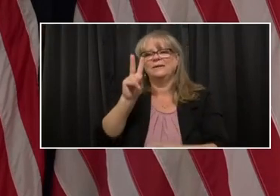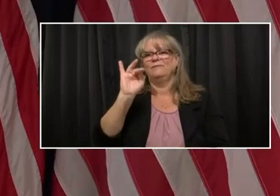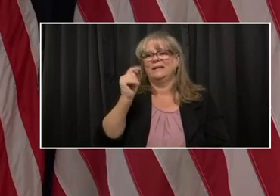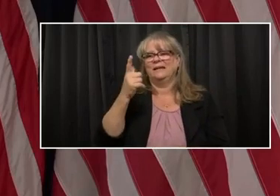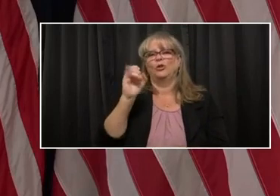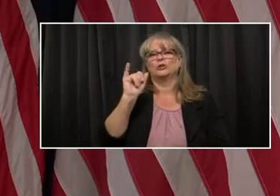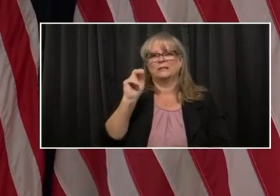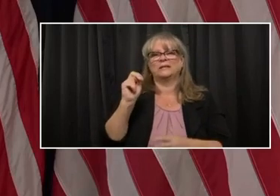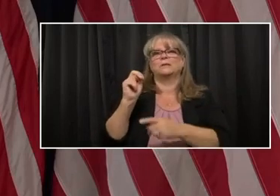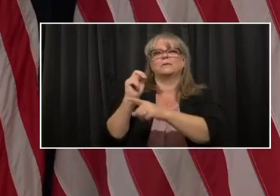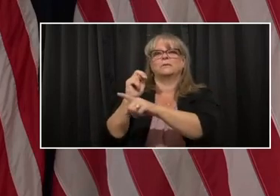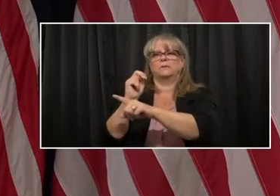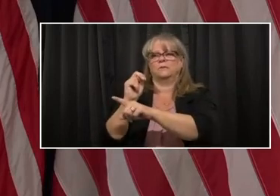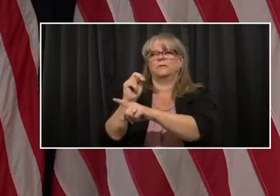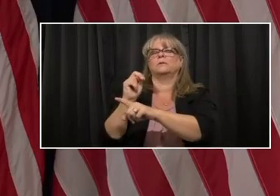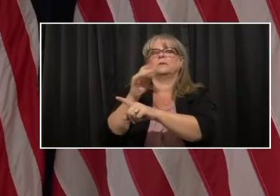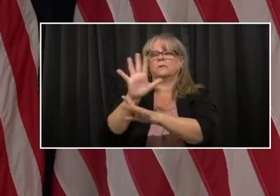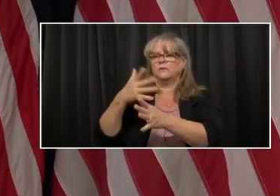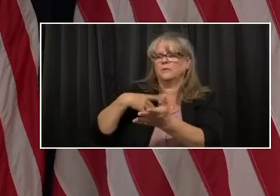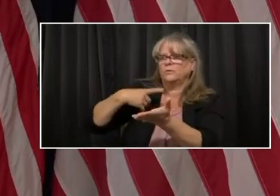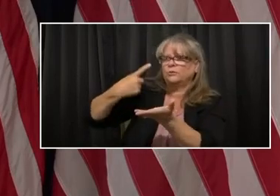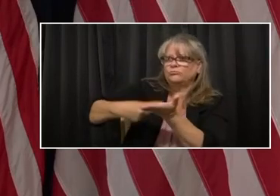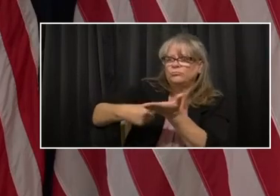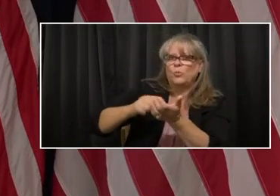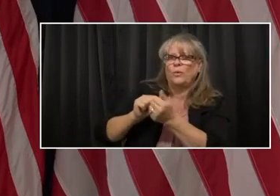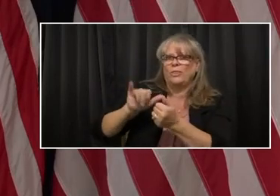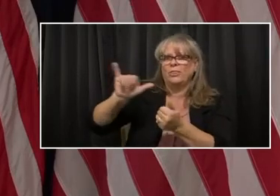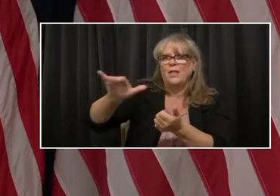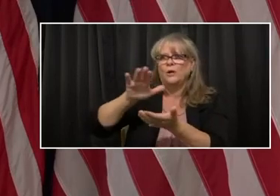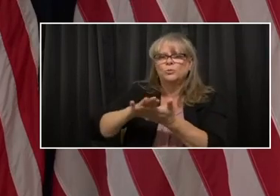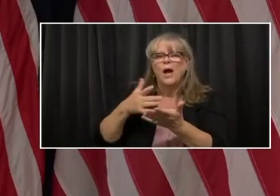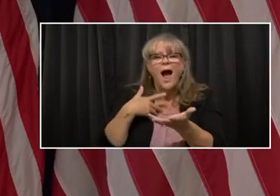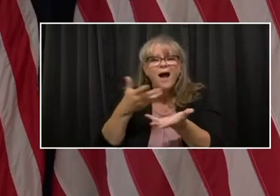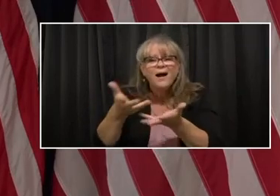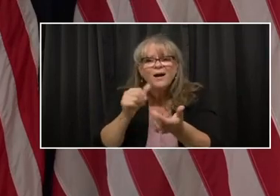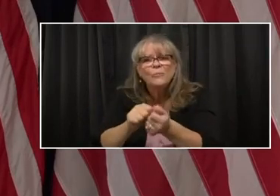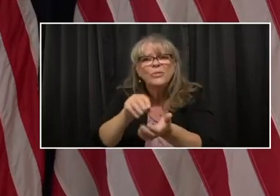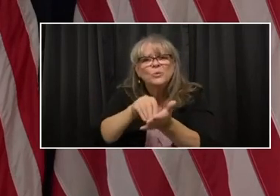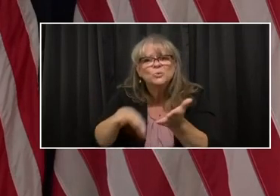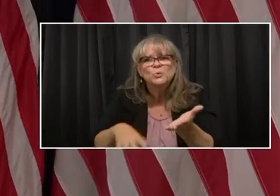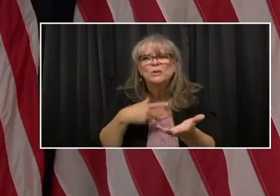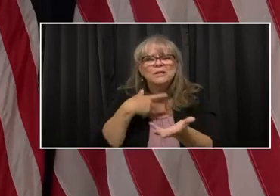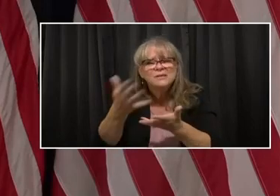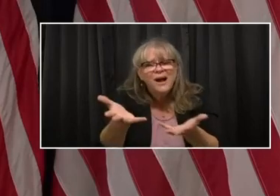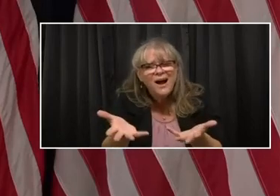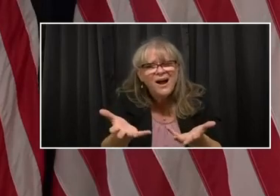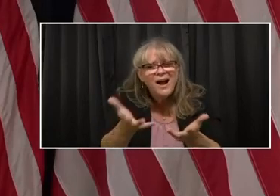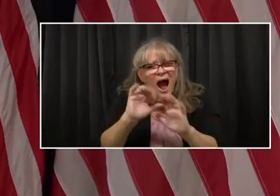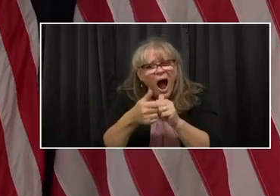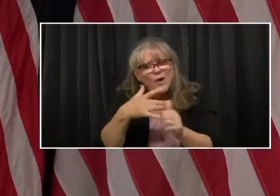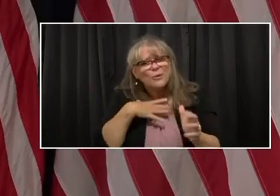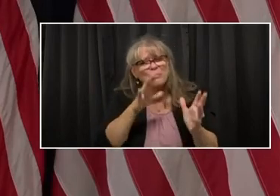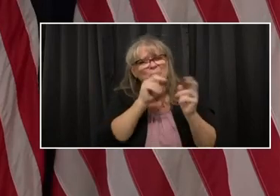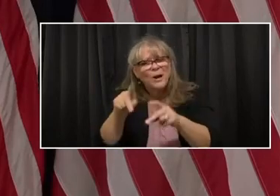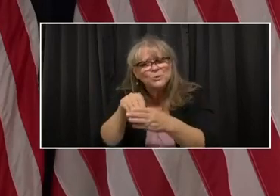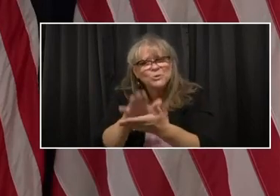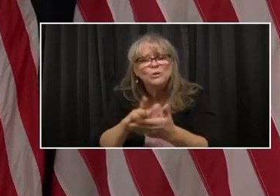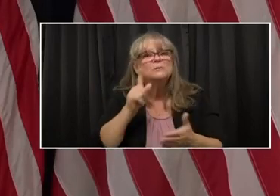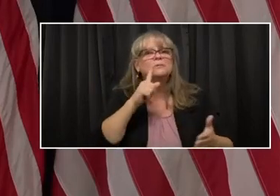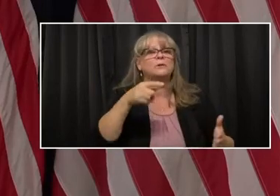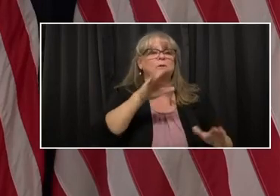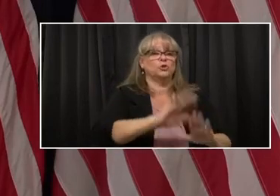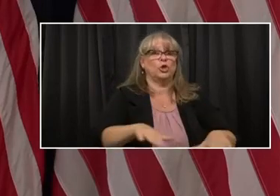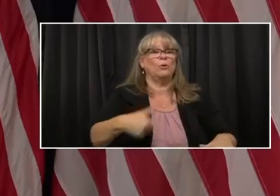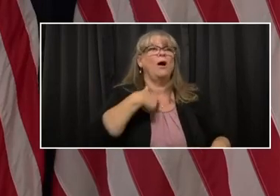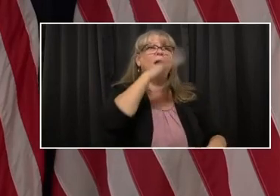their friends, wearing masks, socially distant. They were in the room. I asked them how many had even been able to do summer camps or activities this summer. Only 2